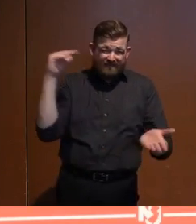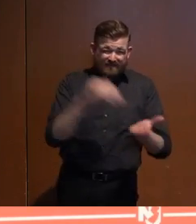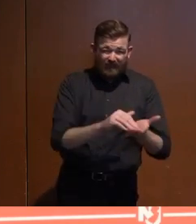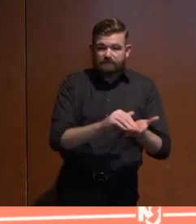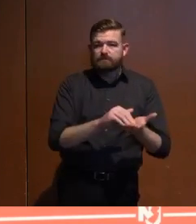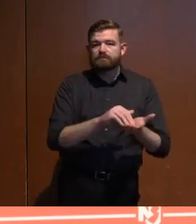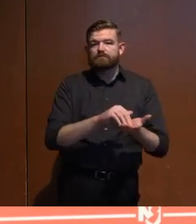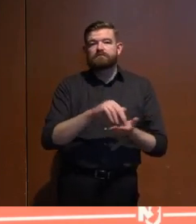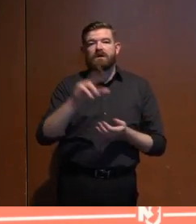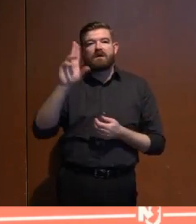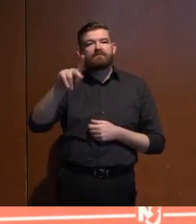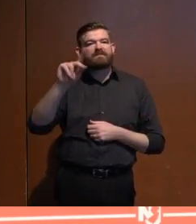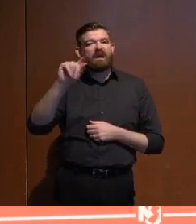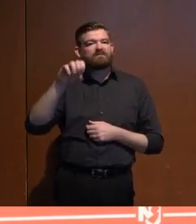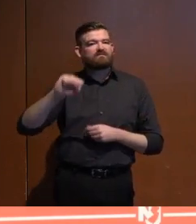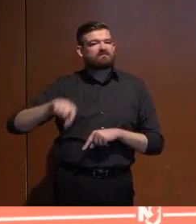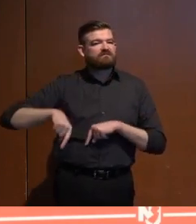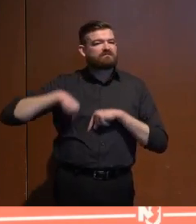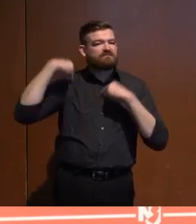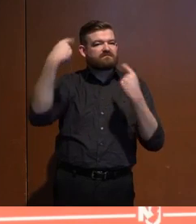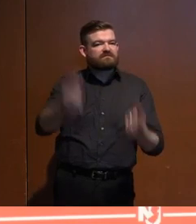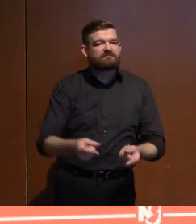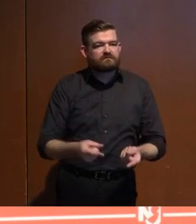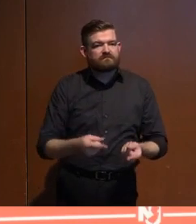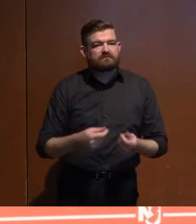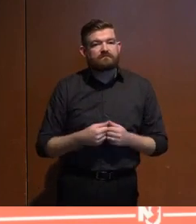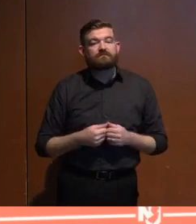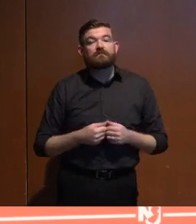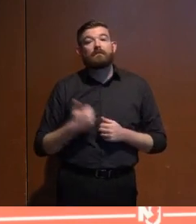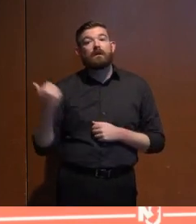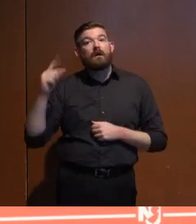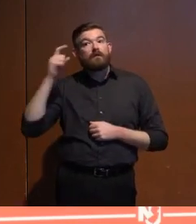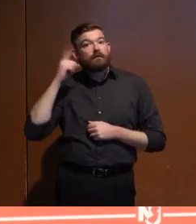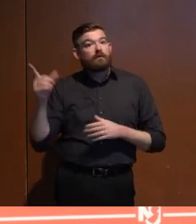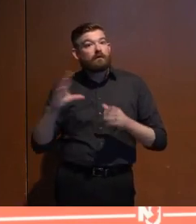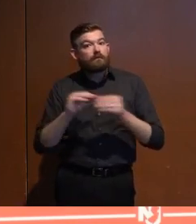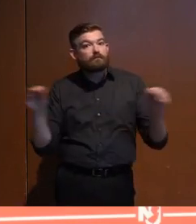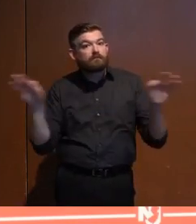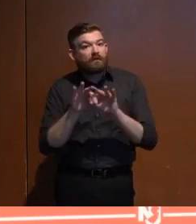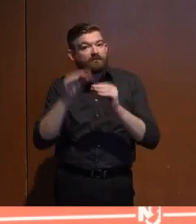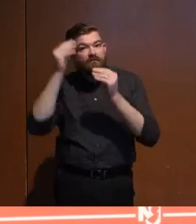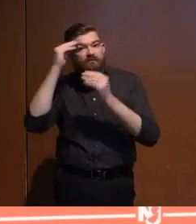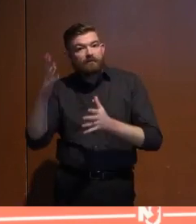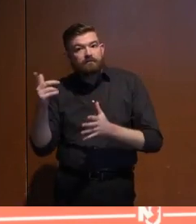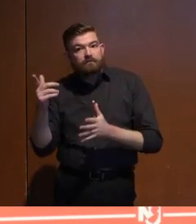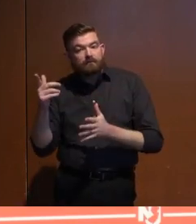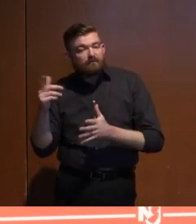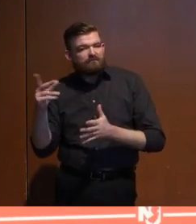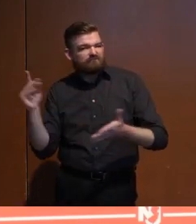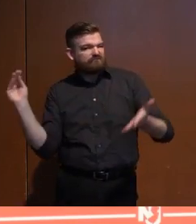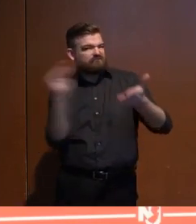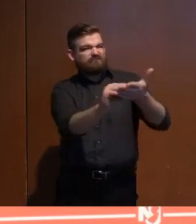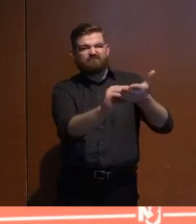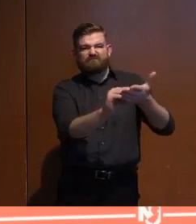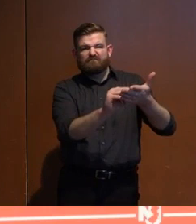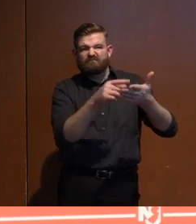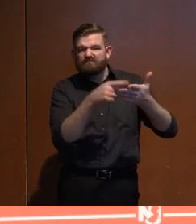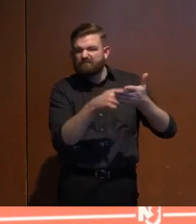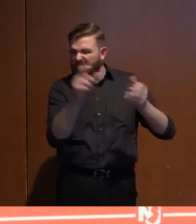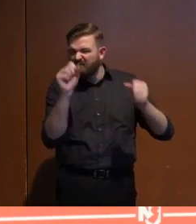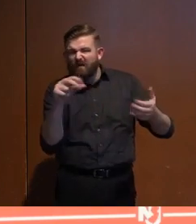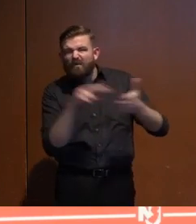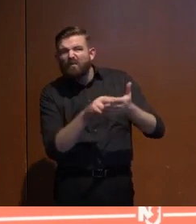you've just heard the governor talk about. So you can go there to find up-to-the-minute information. Articles range on topics from